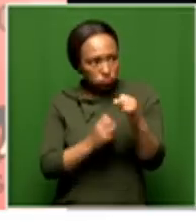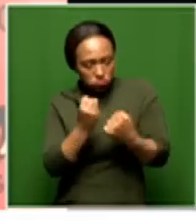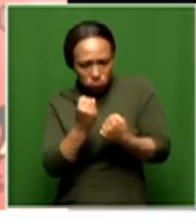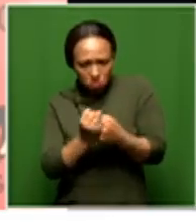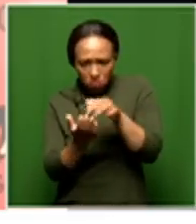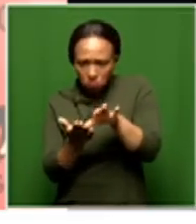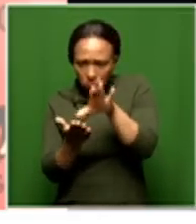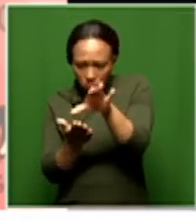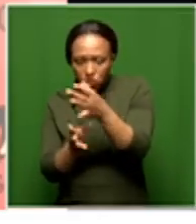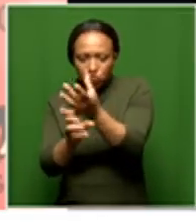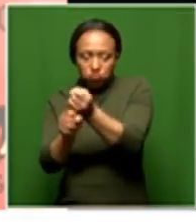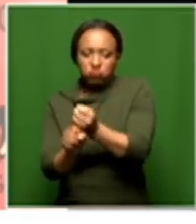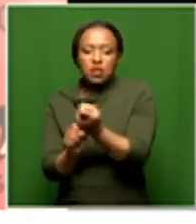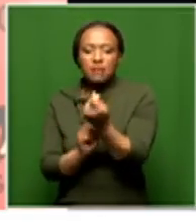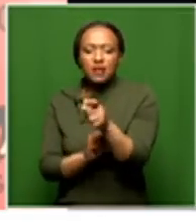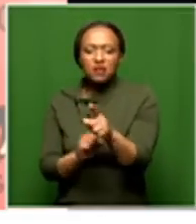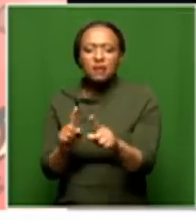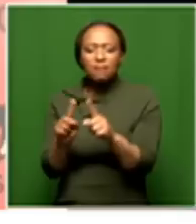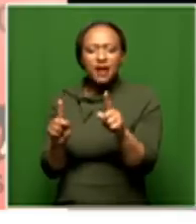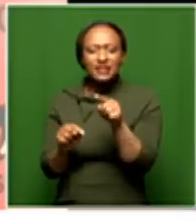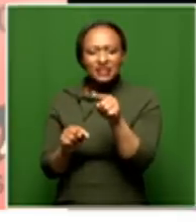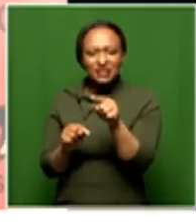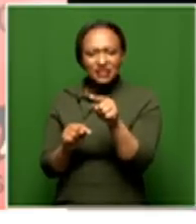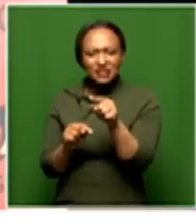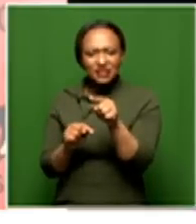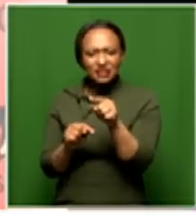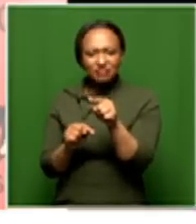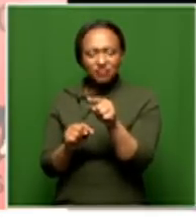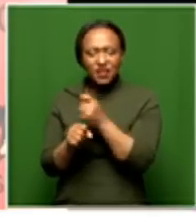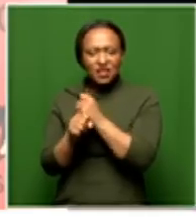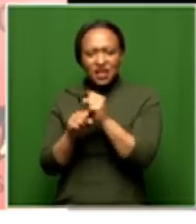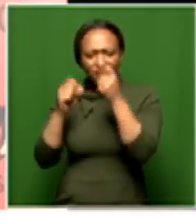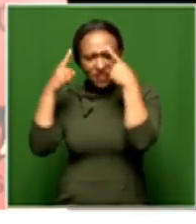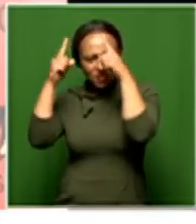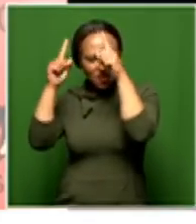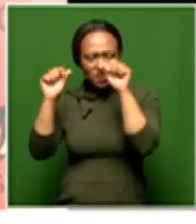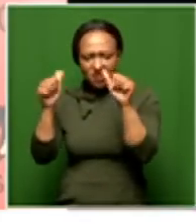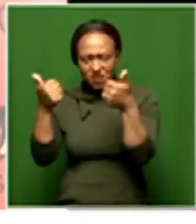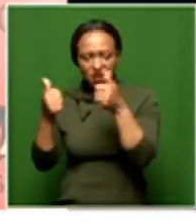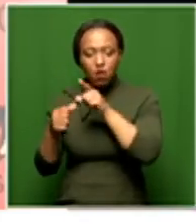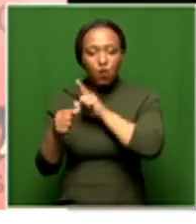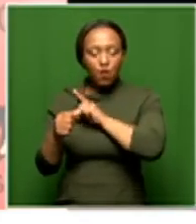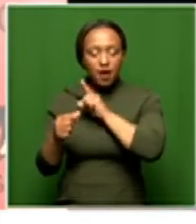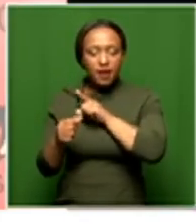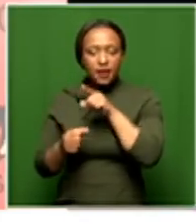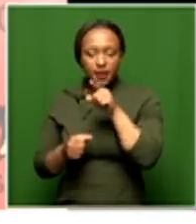space as well, they did not actually succeed, in a sense that only